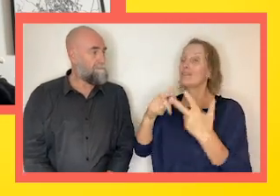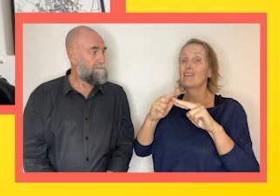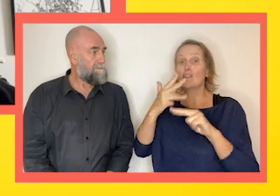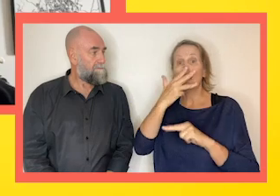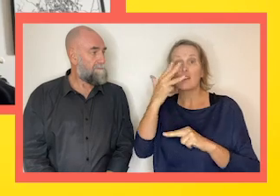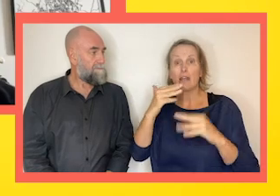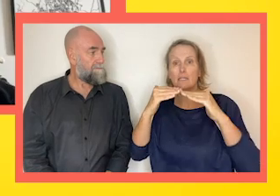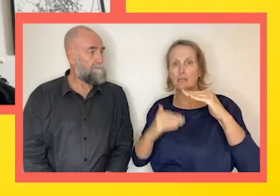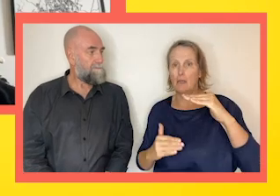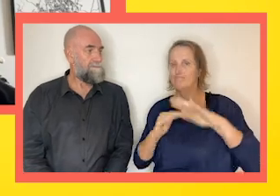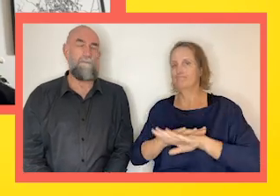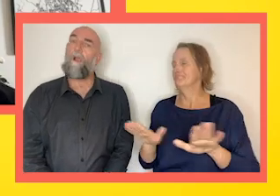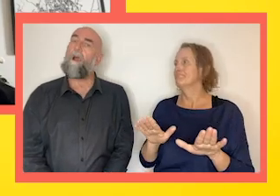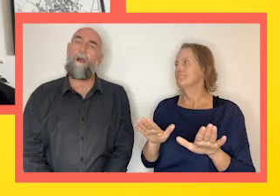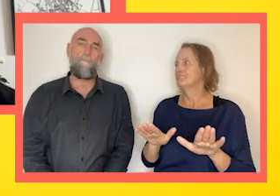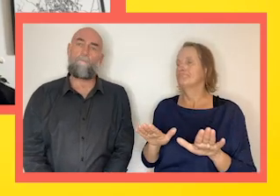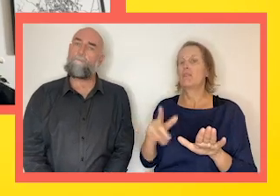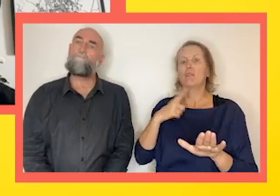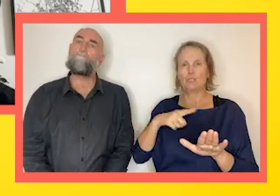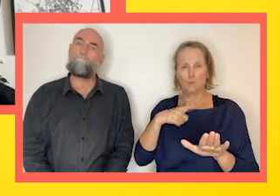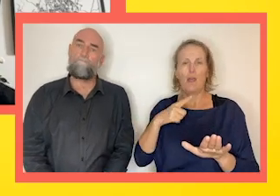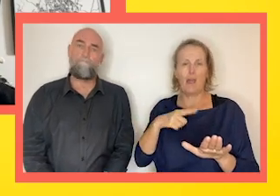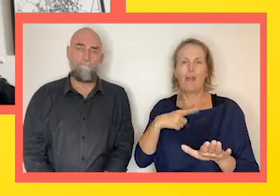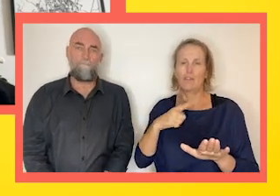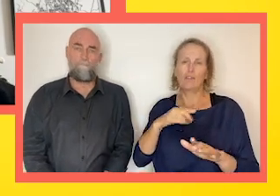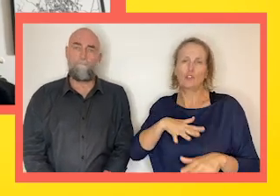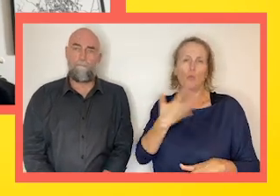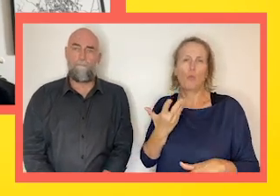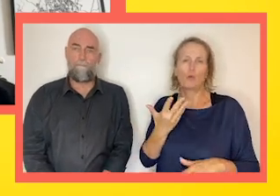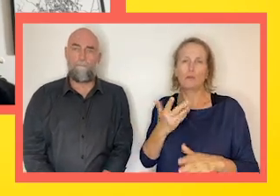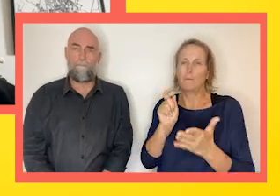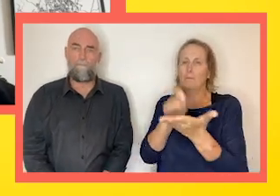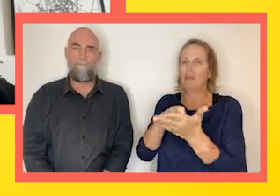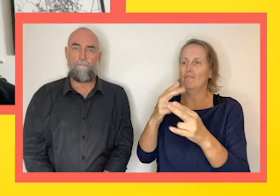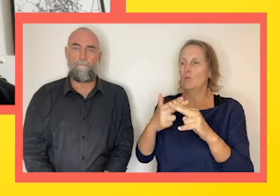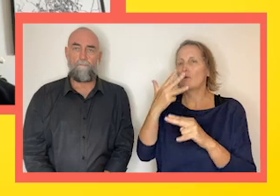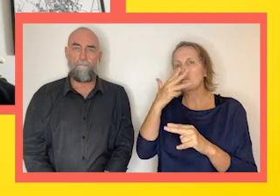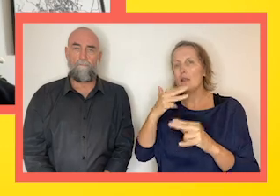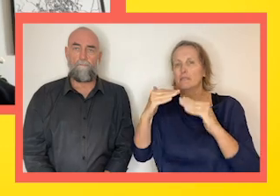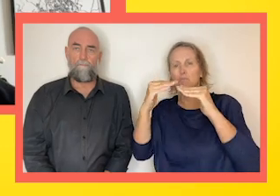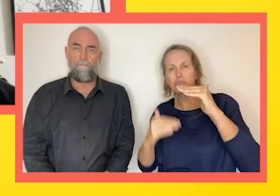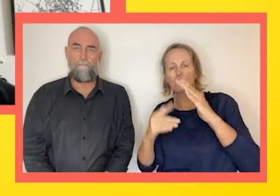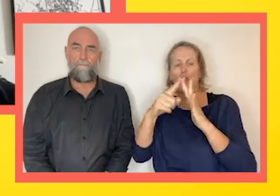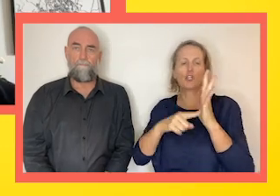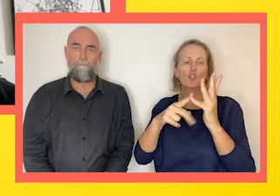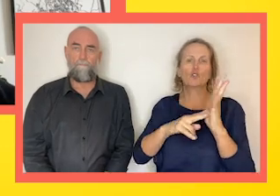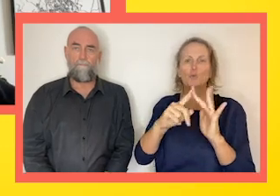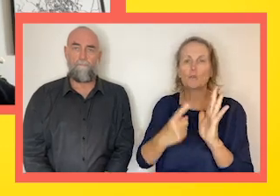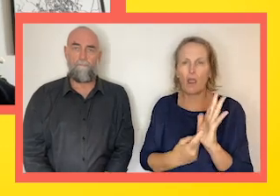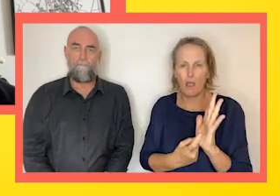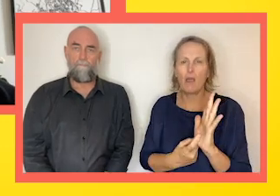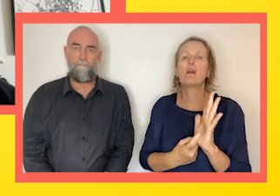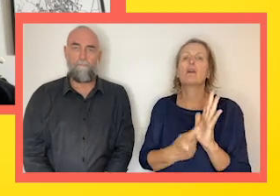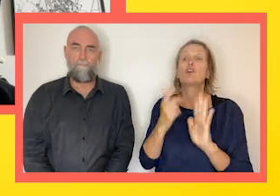the why that was sort of brought in. So they didn't want gambling on under 19 athletes and juniors, or so